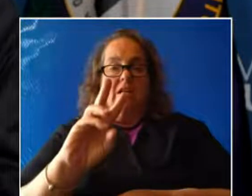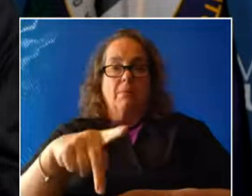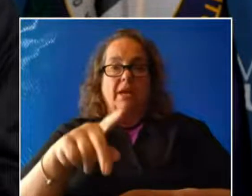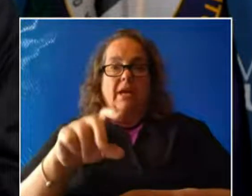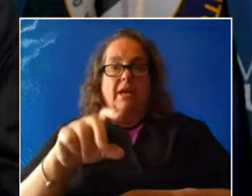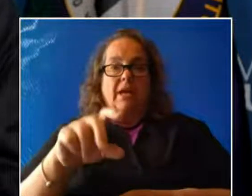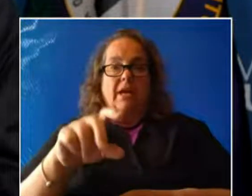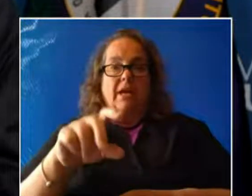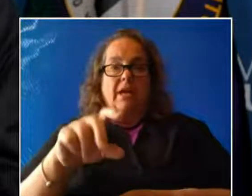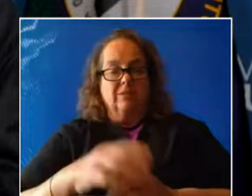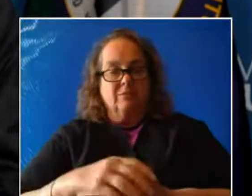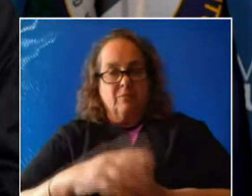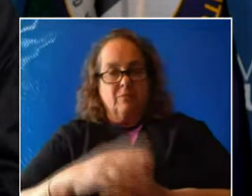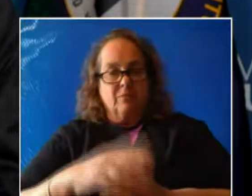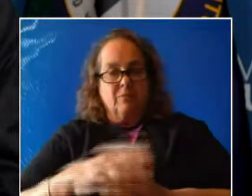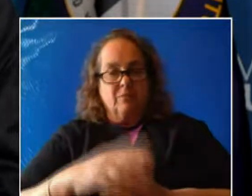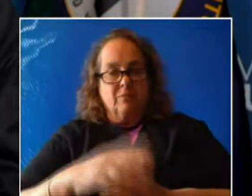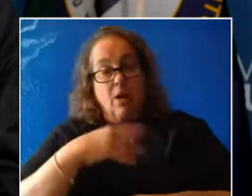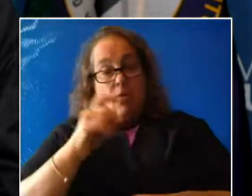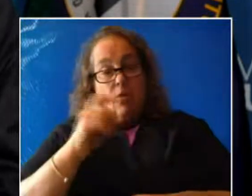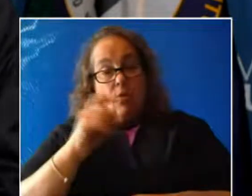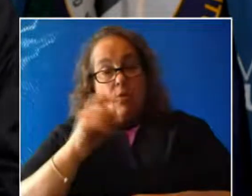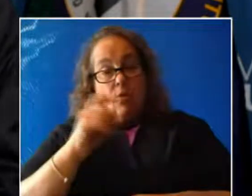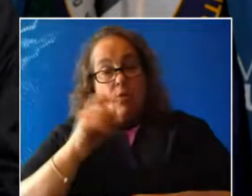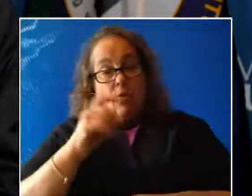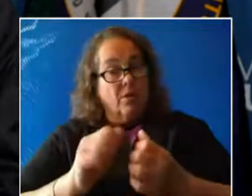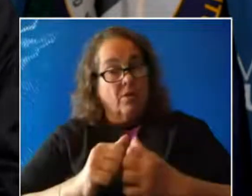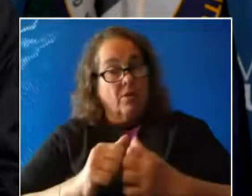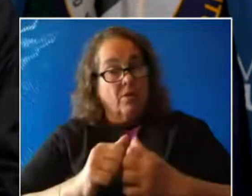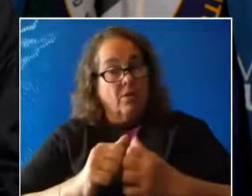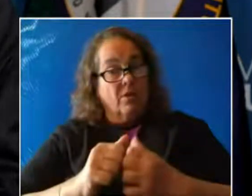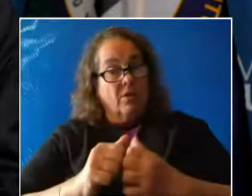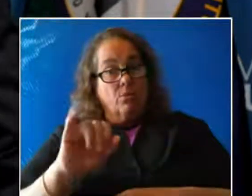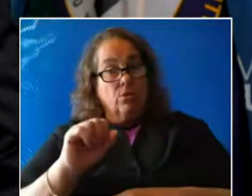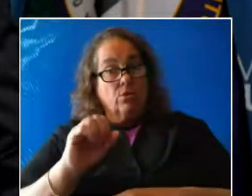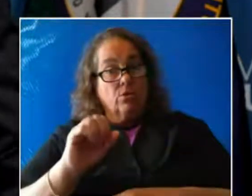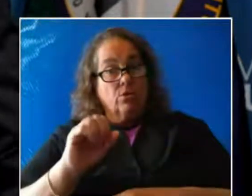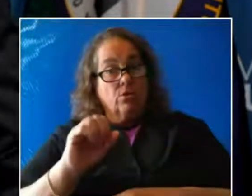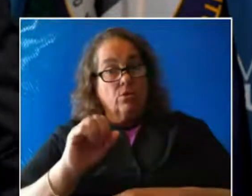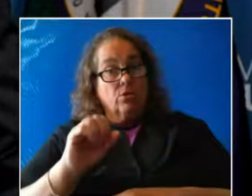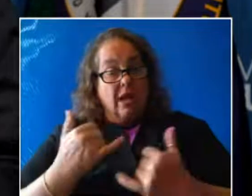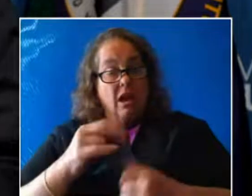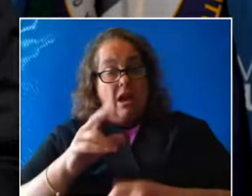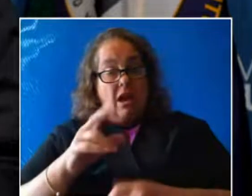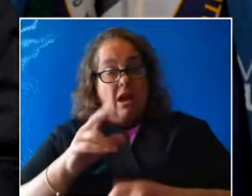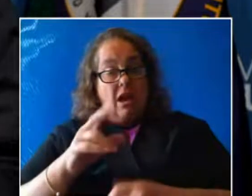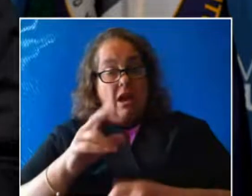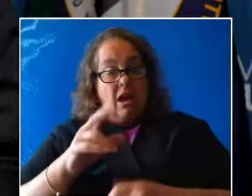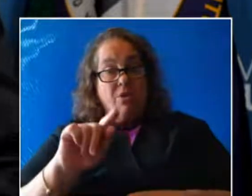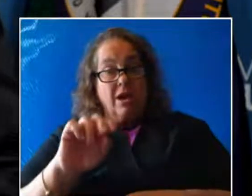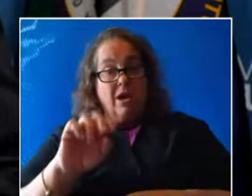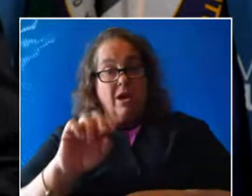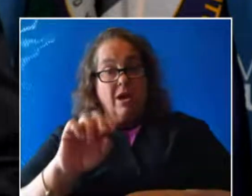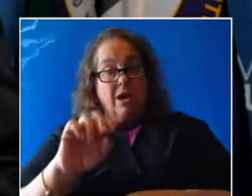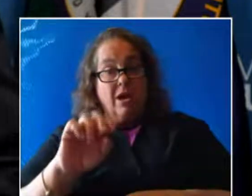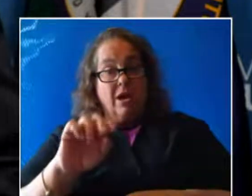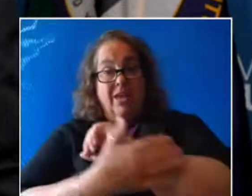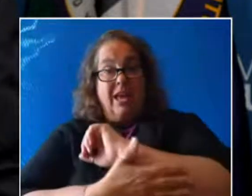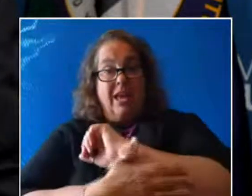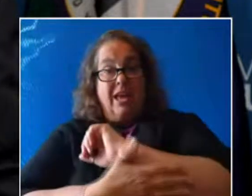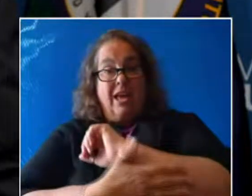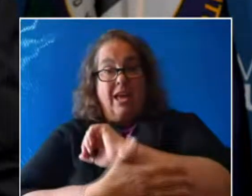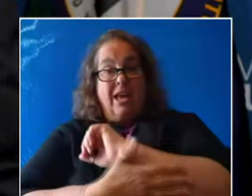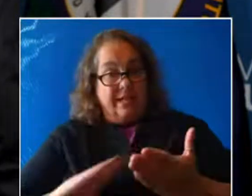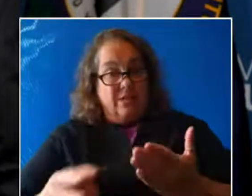Hi, my question has to deal with unemployment. So today, the unemployment rates for the counties was just released today.